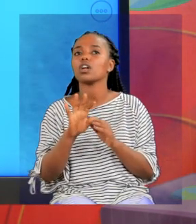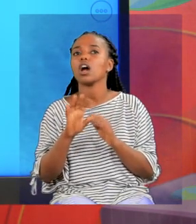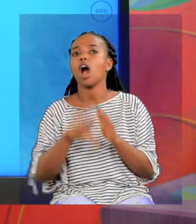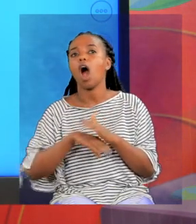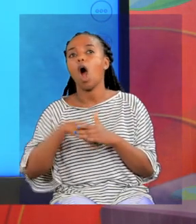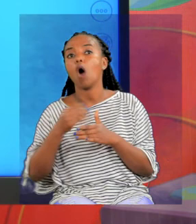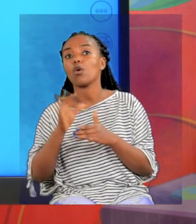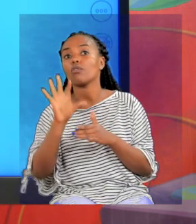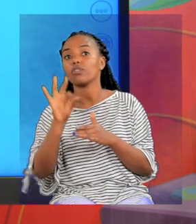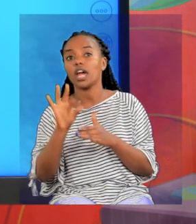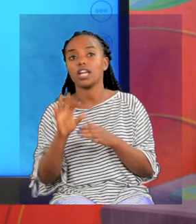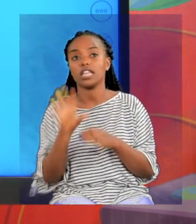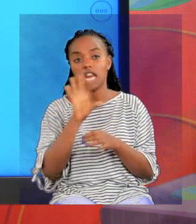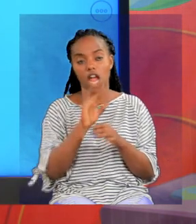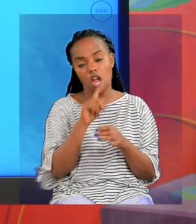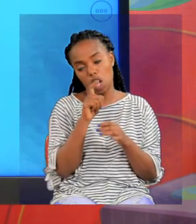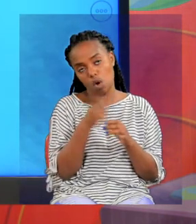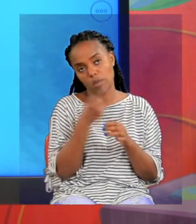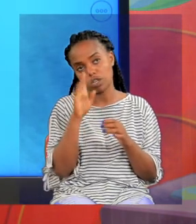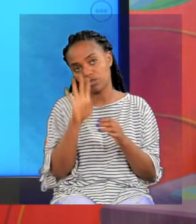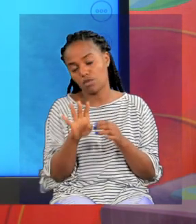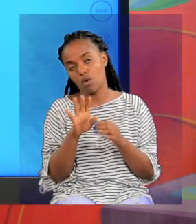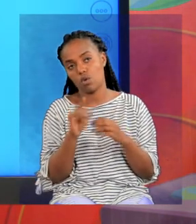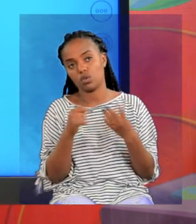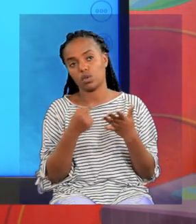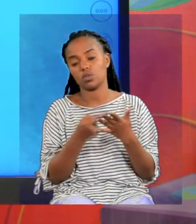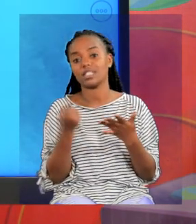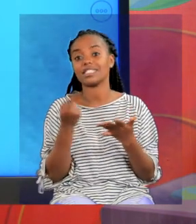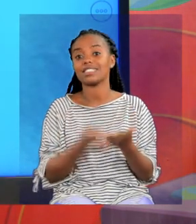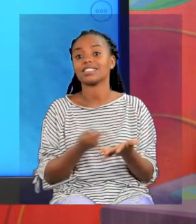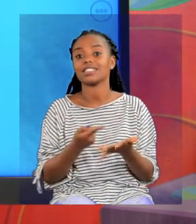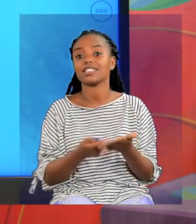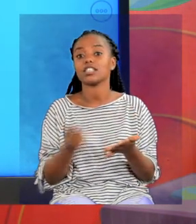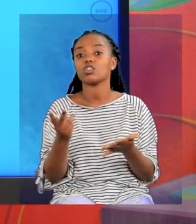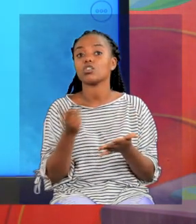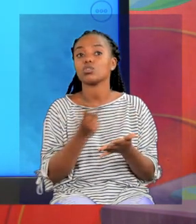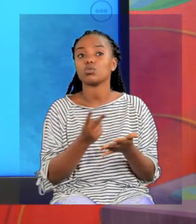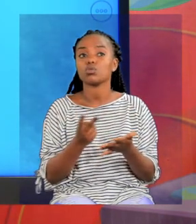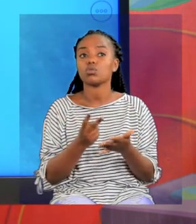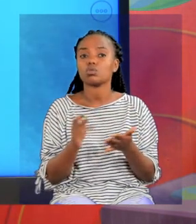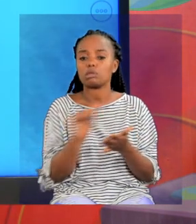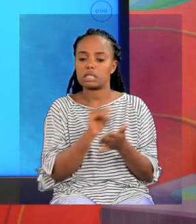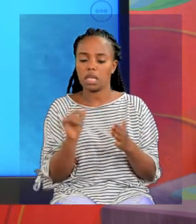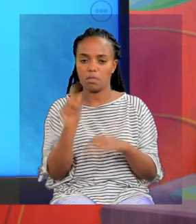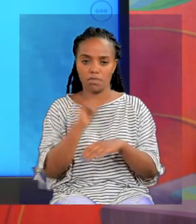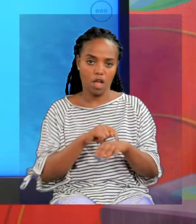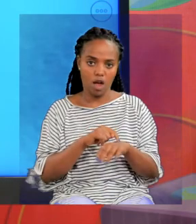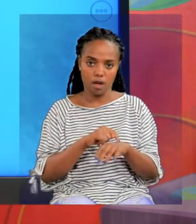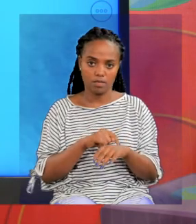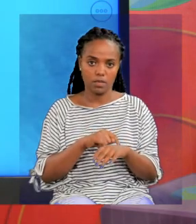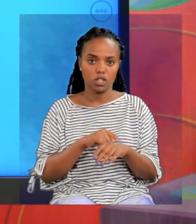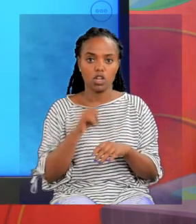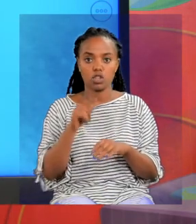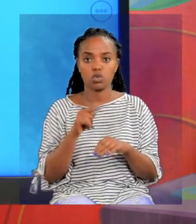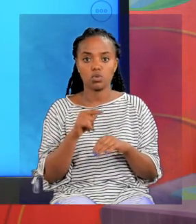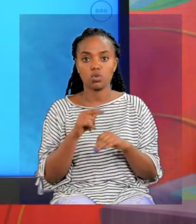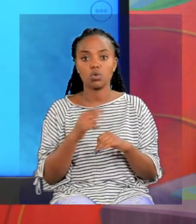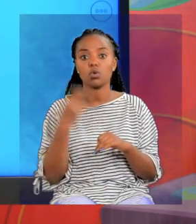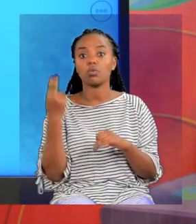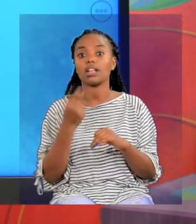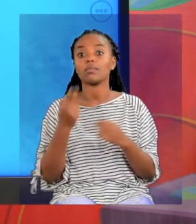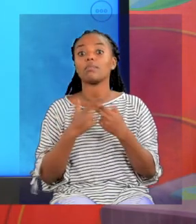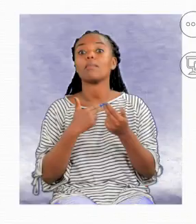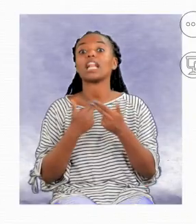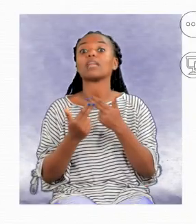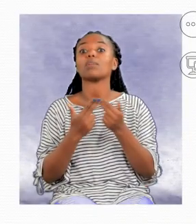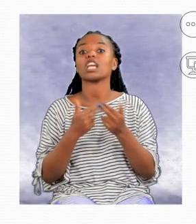9 means it is 9 combination 4. And these two events are done at the same time. Therefore, you apply multiplication rule, you